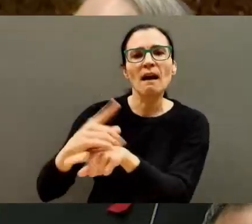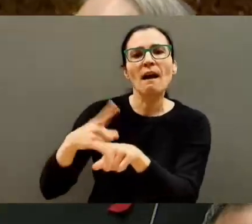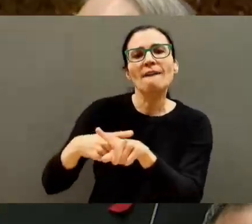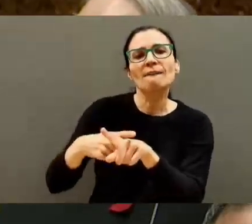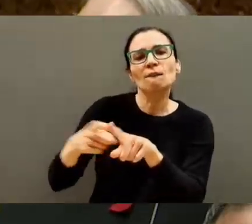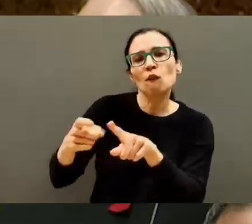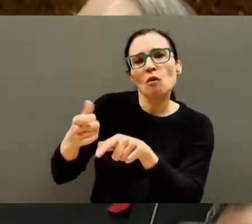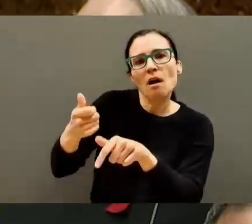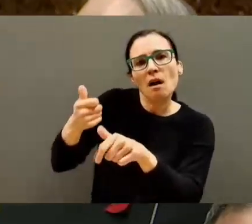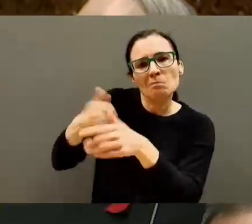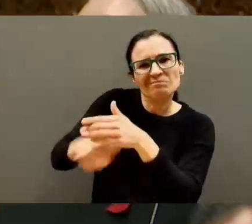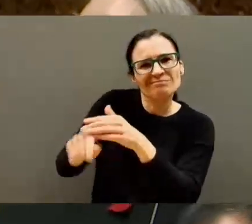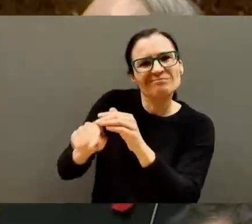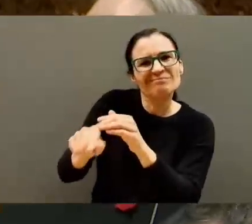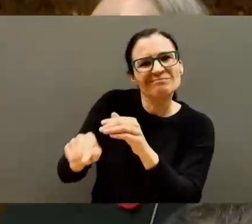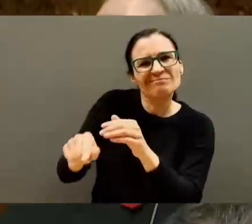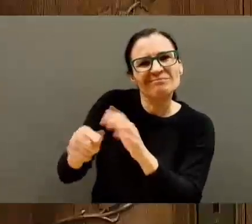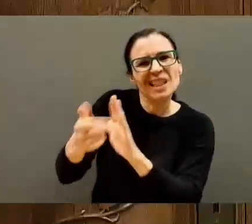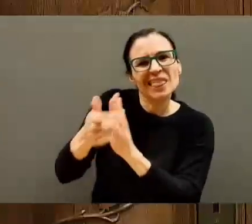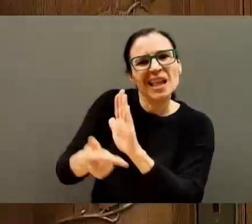DRIPA.